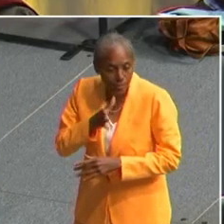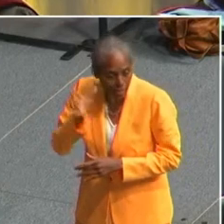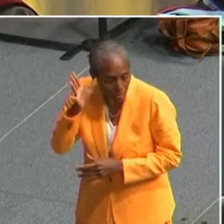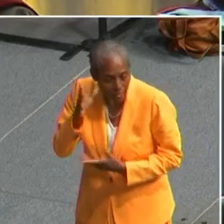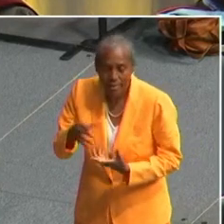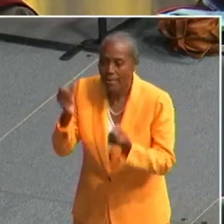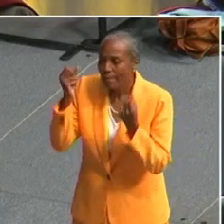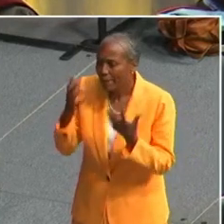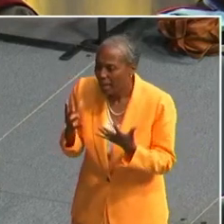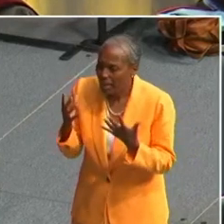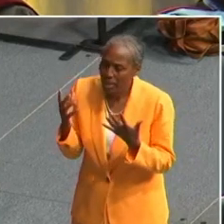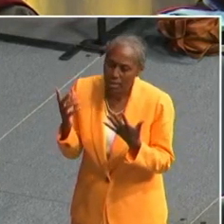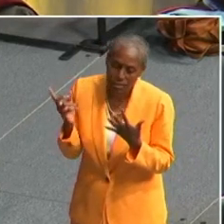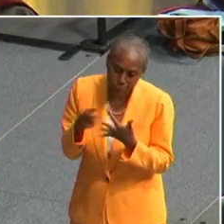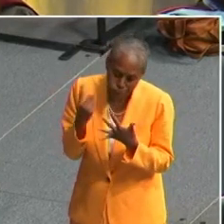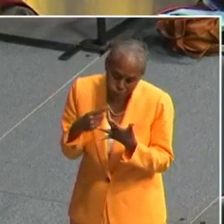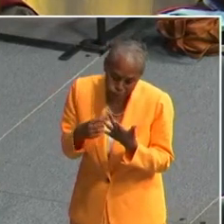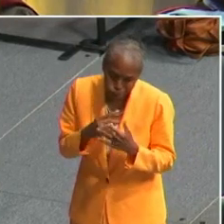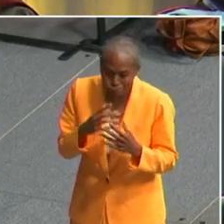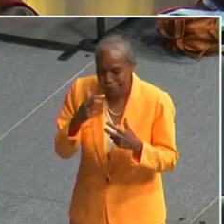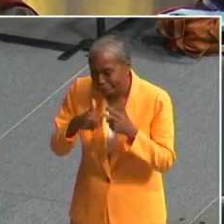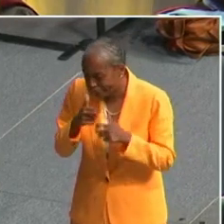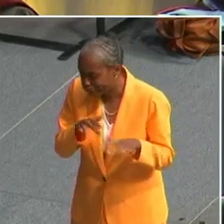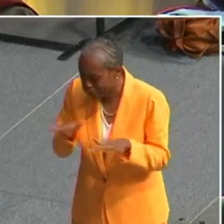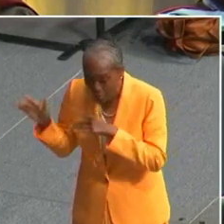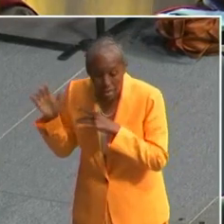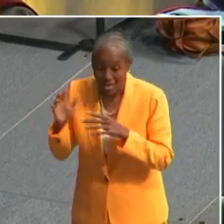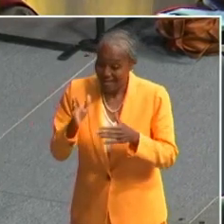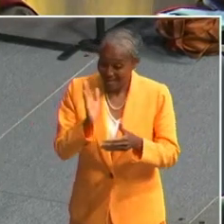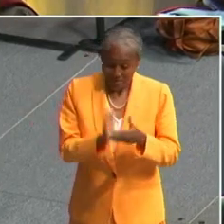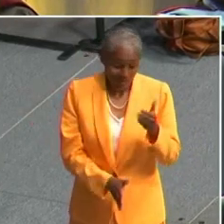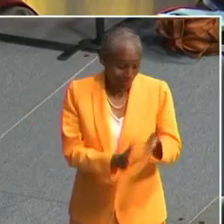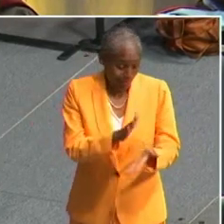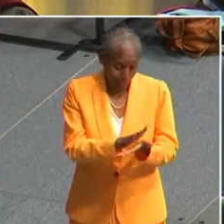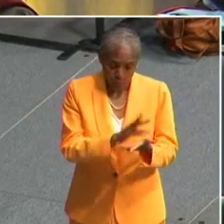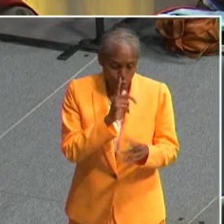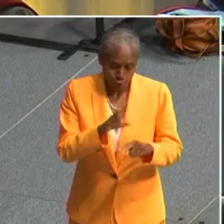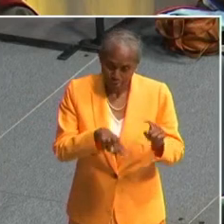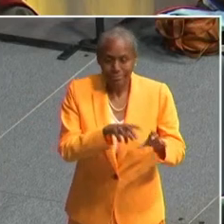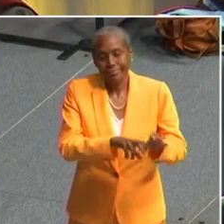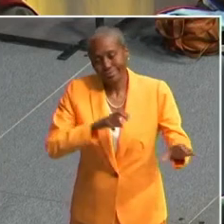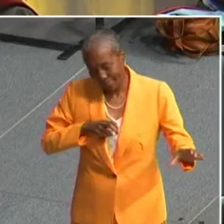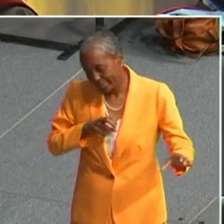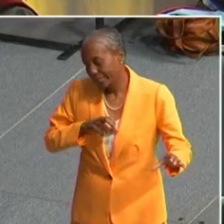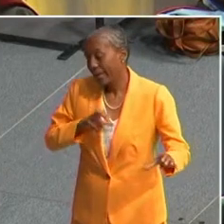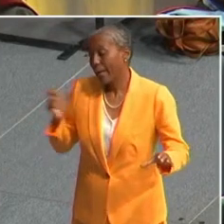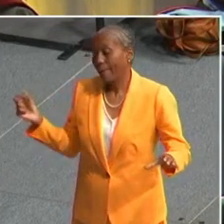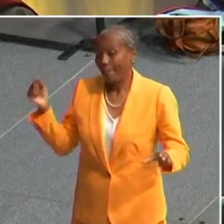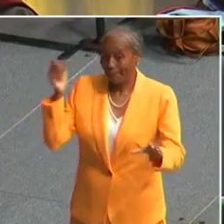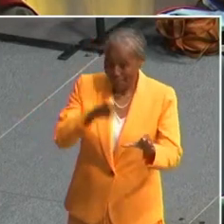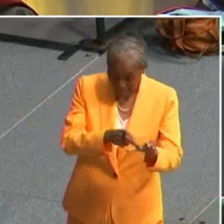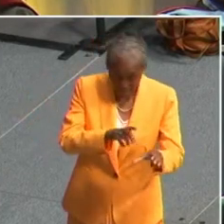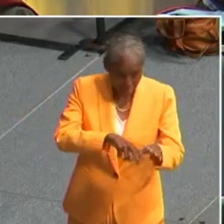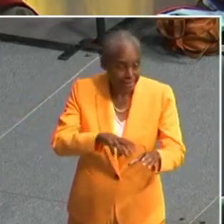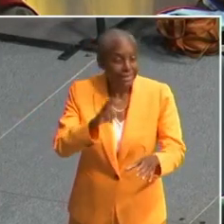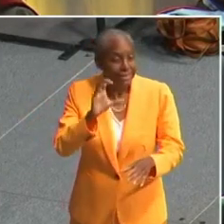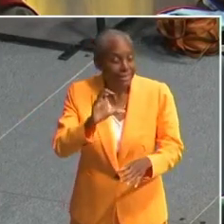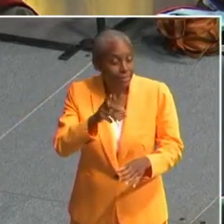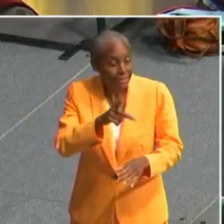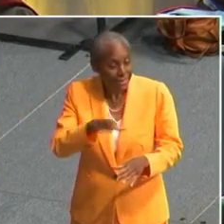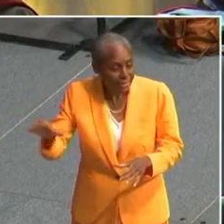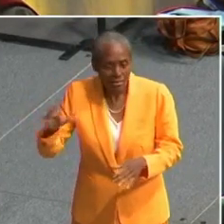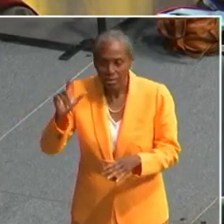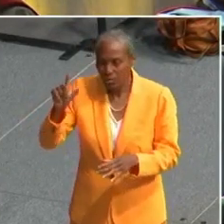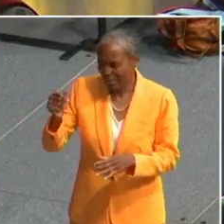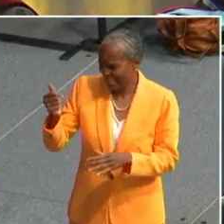a lot on her plate. And at that time, she wasn't able to finish school. She returned to Central Piedmont in 2016, but had